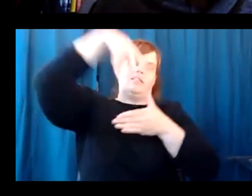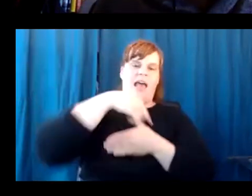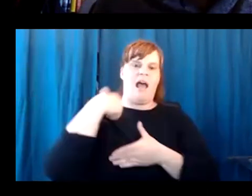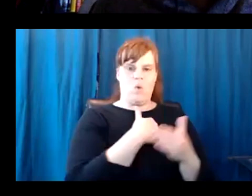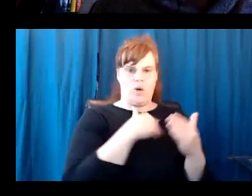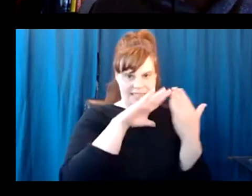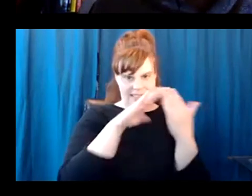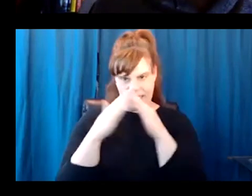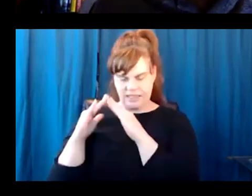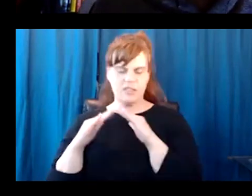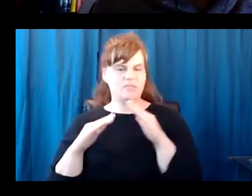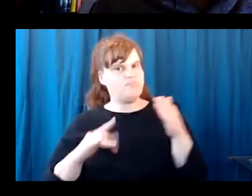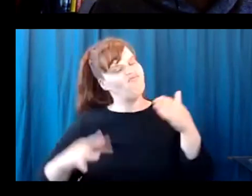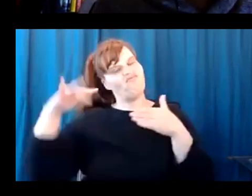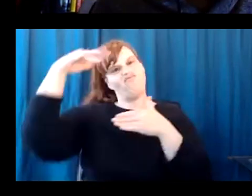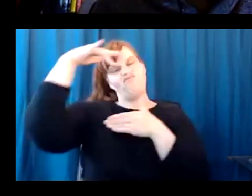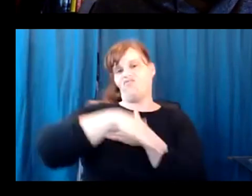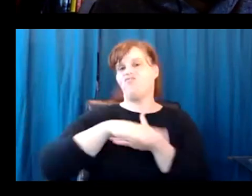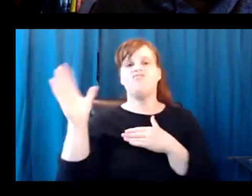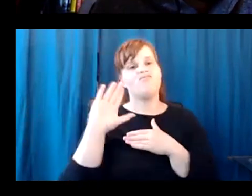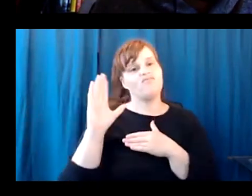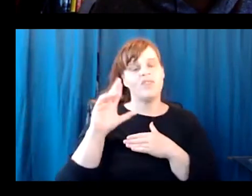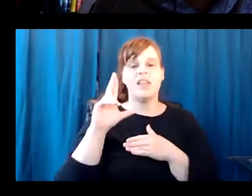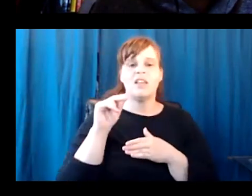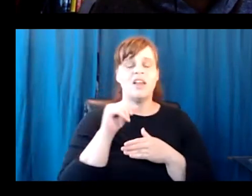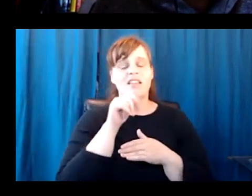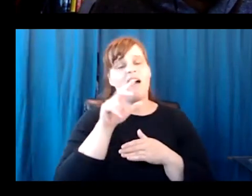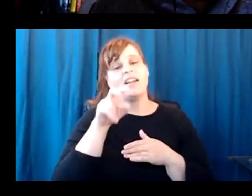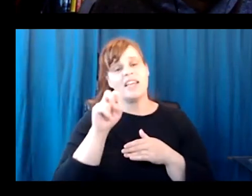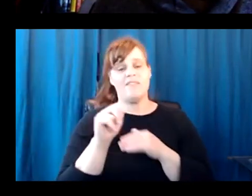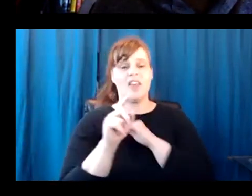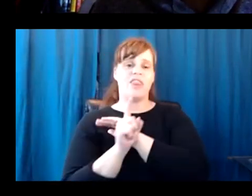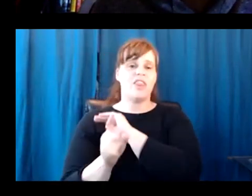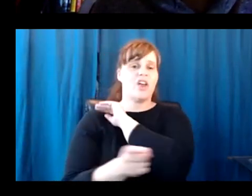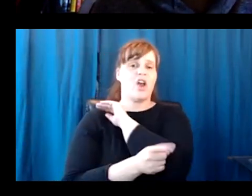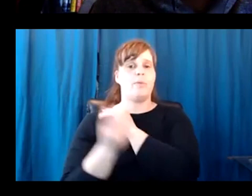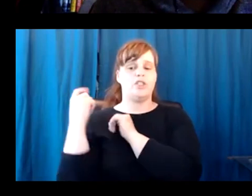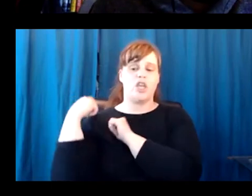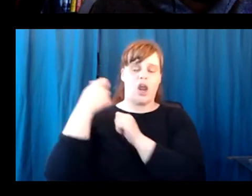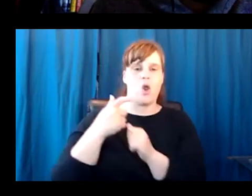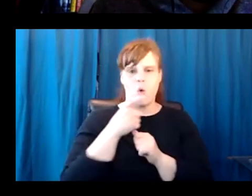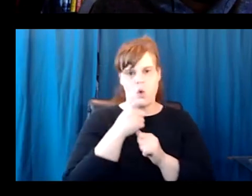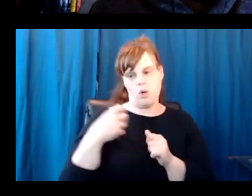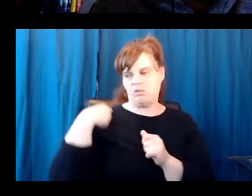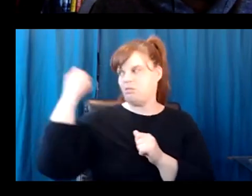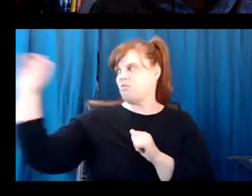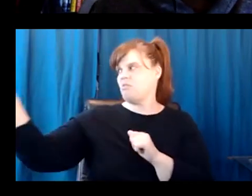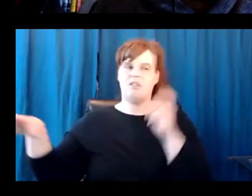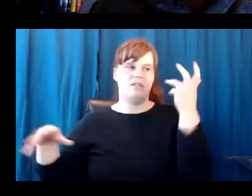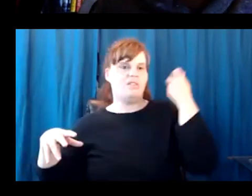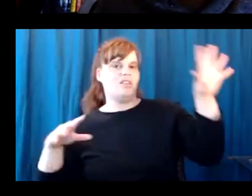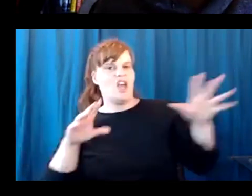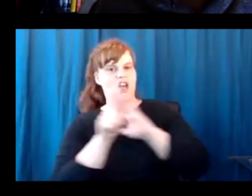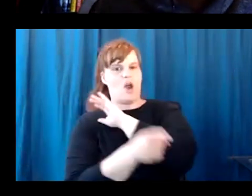The nightmare of dystopia isn't even the elephantine garbage carrier disgorging waste onto the hidden homes of orphans.